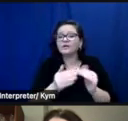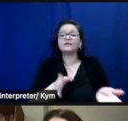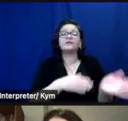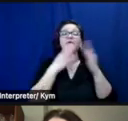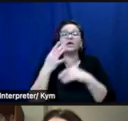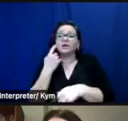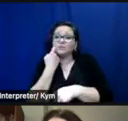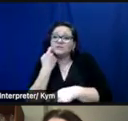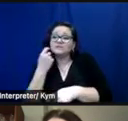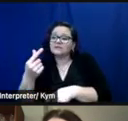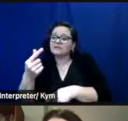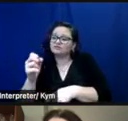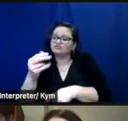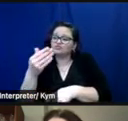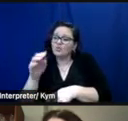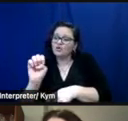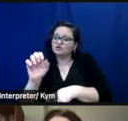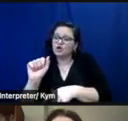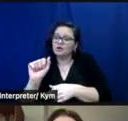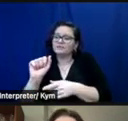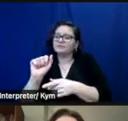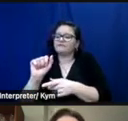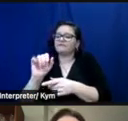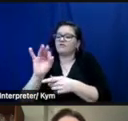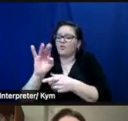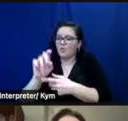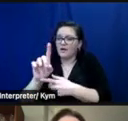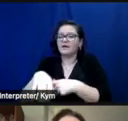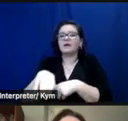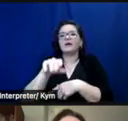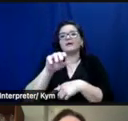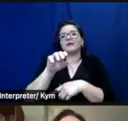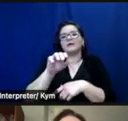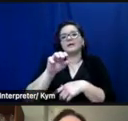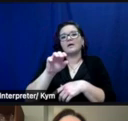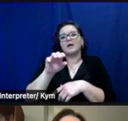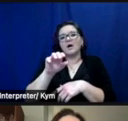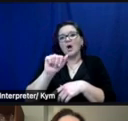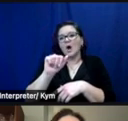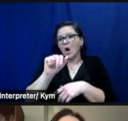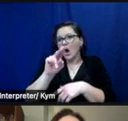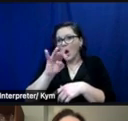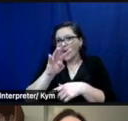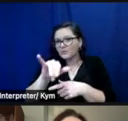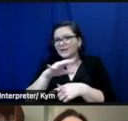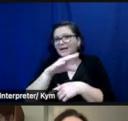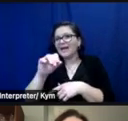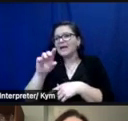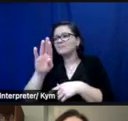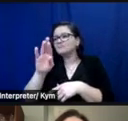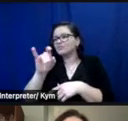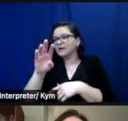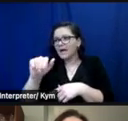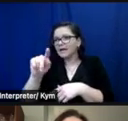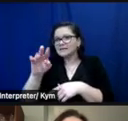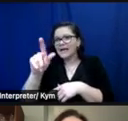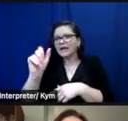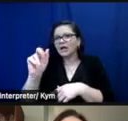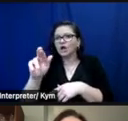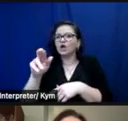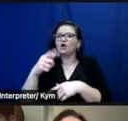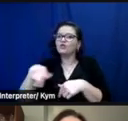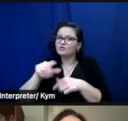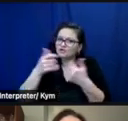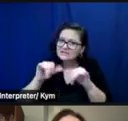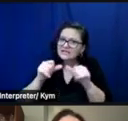Ahmaud Arbery and Breonna Taylor. So these are protests that are still ongoing, right? Because we want to stop systemic racism